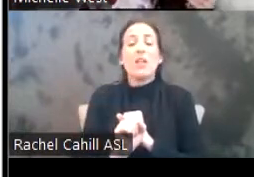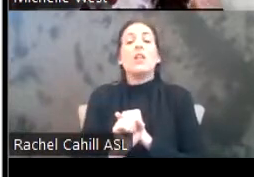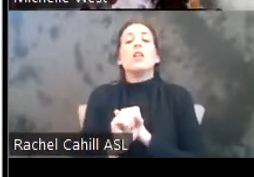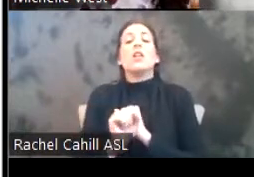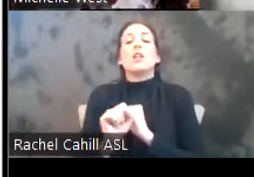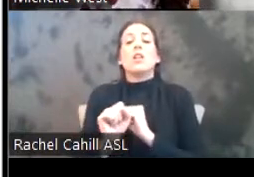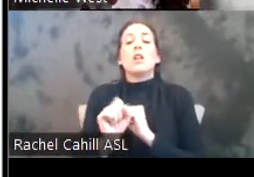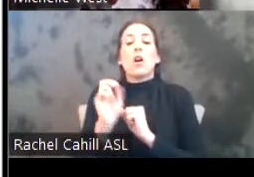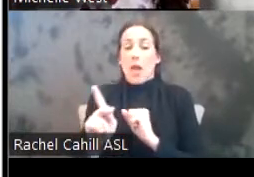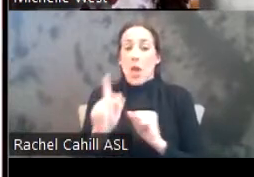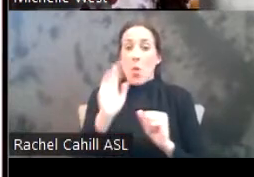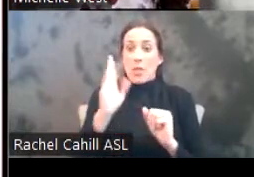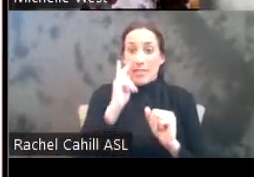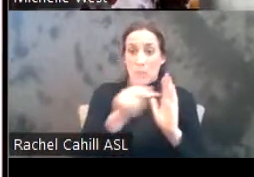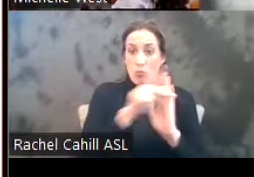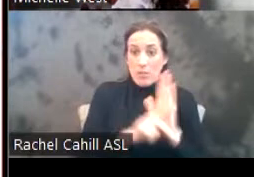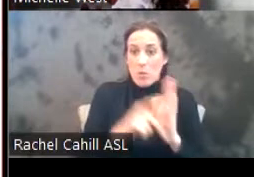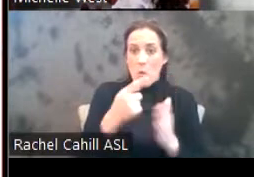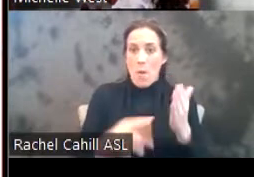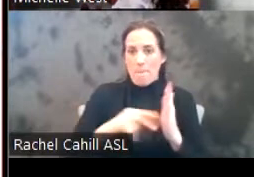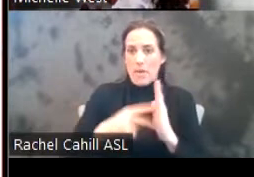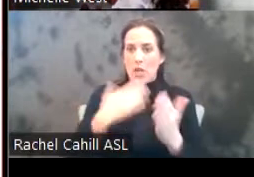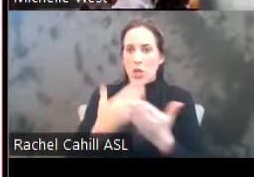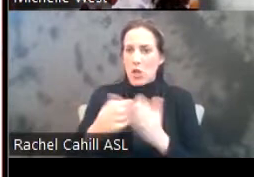principles of what are good ads.